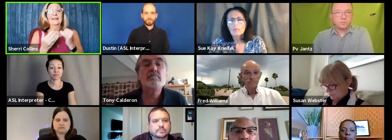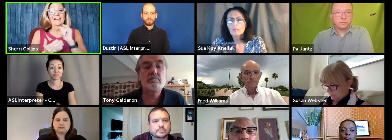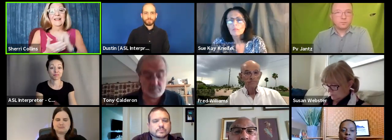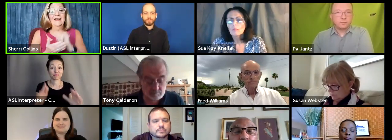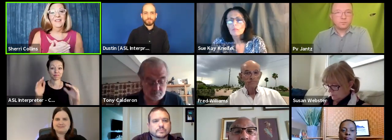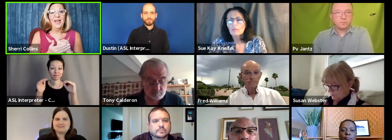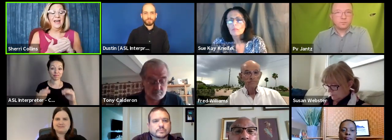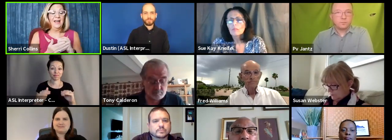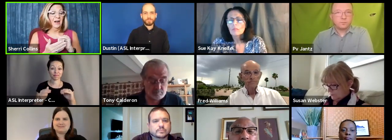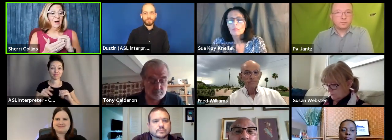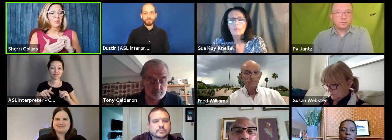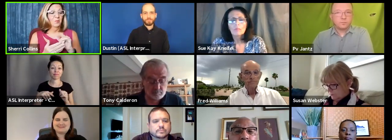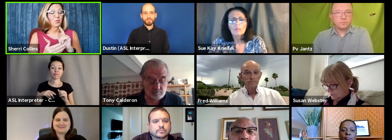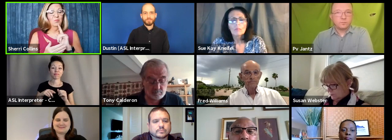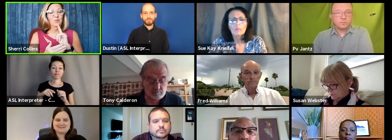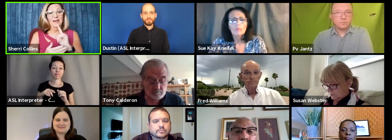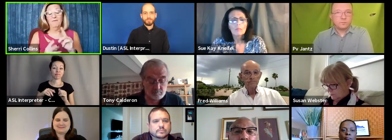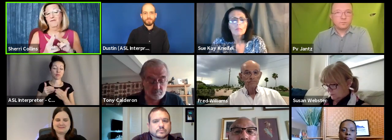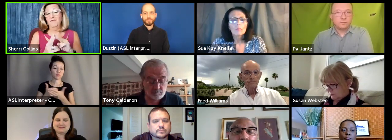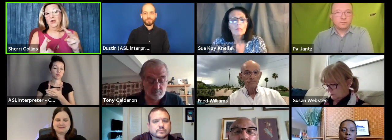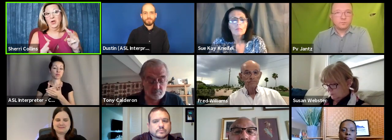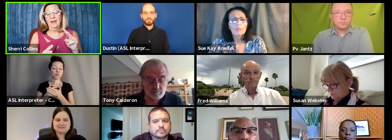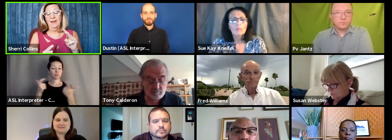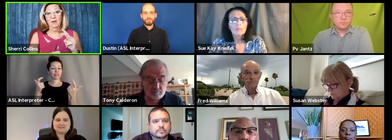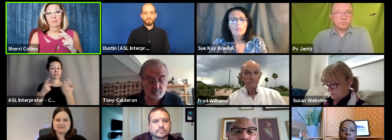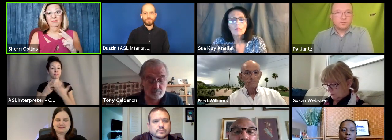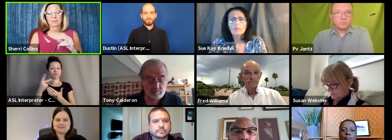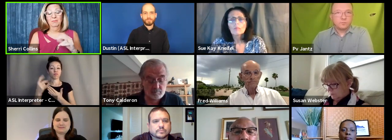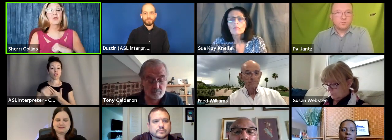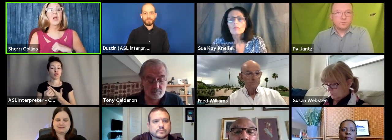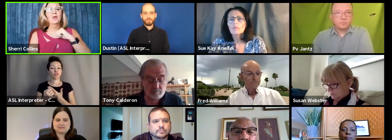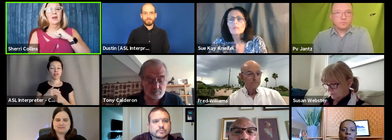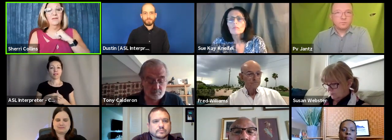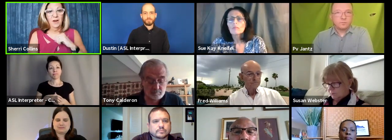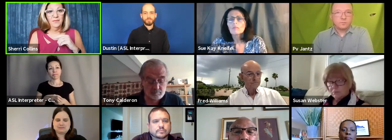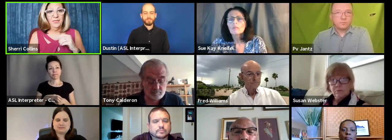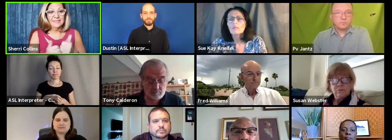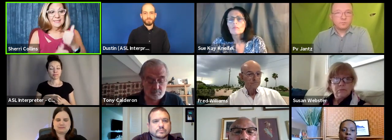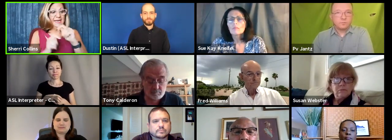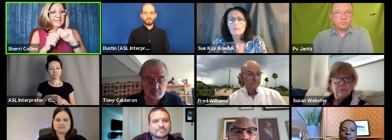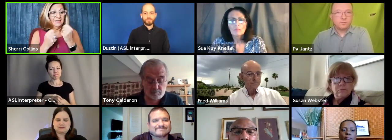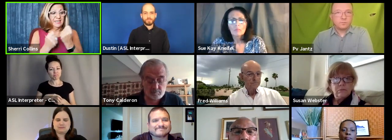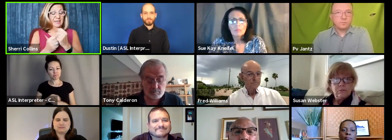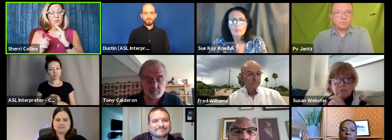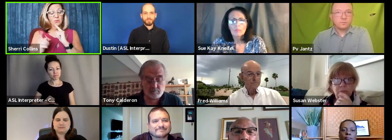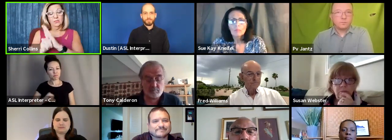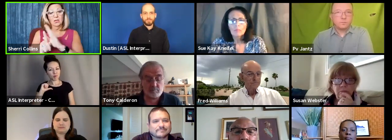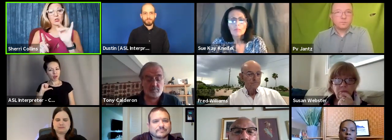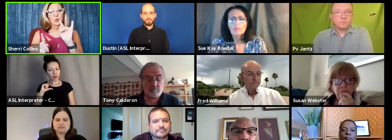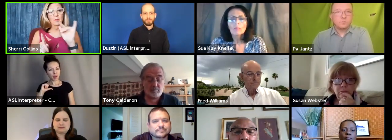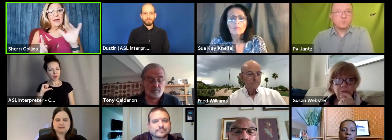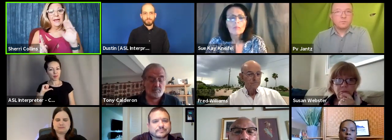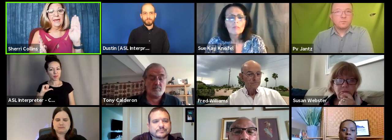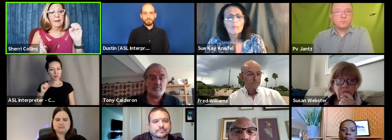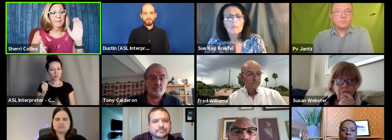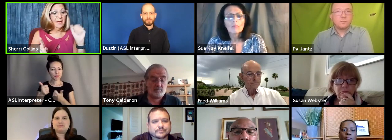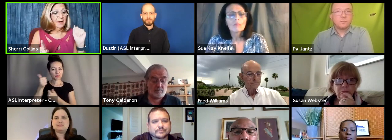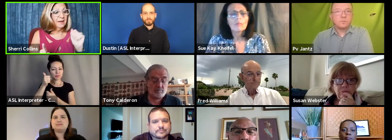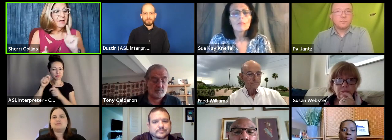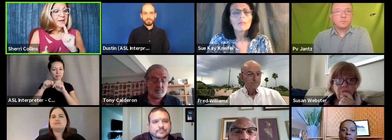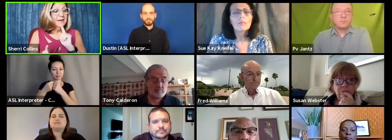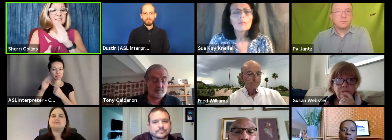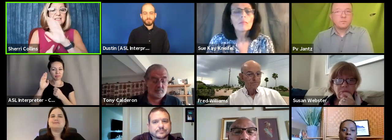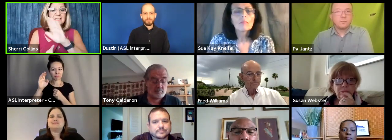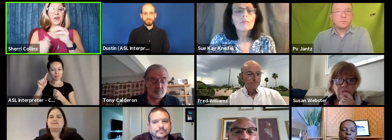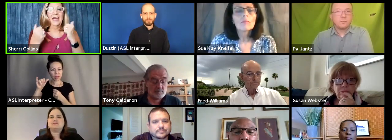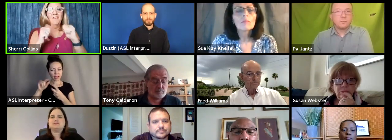project that I'm very proud of the executive team, which it goes to Betty and